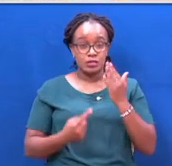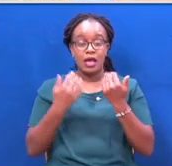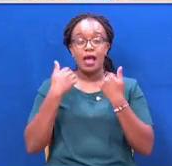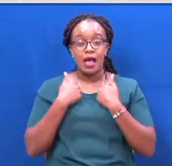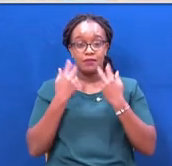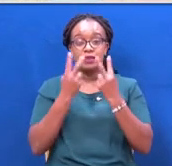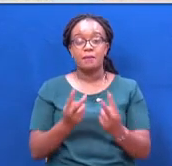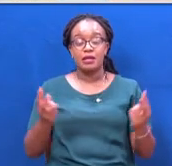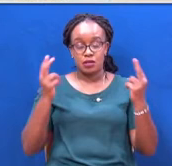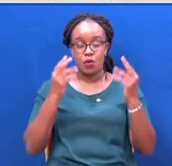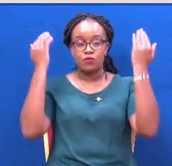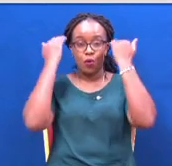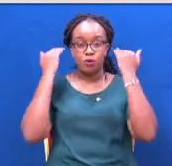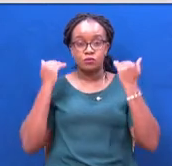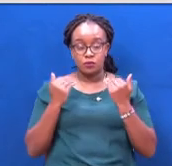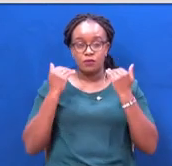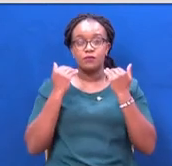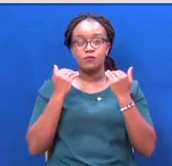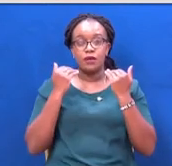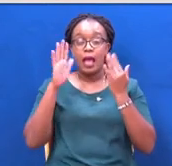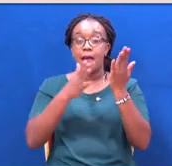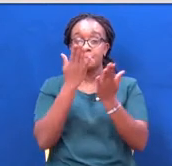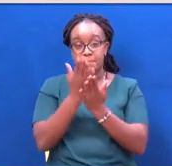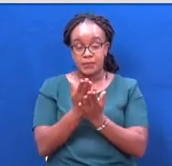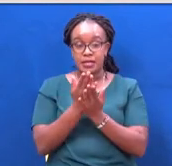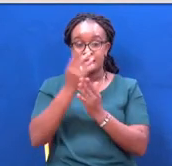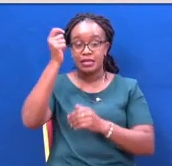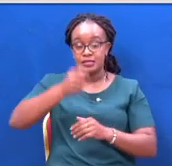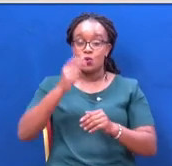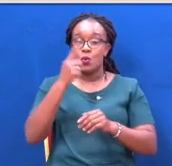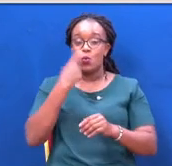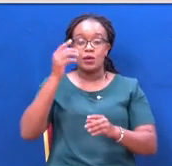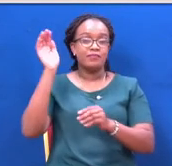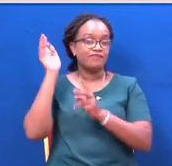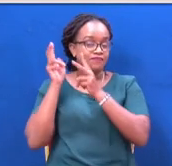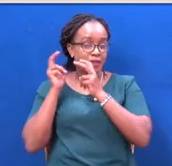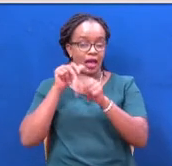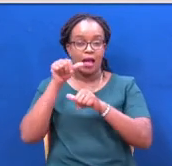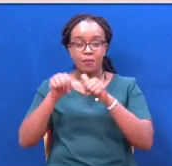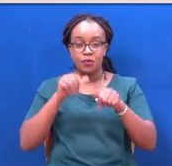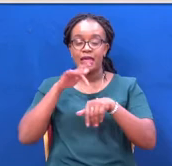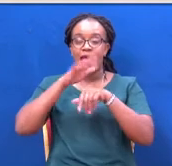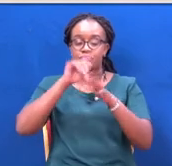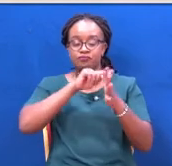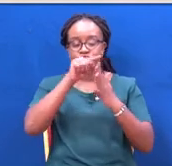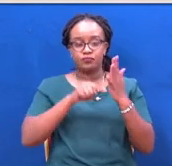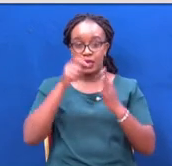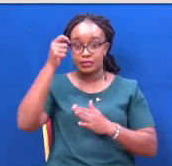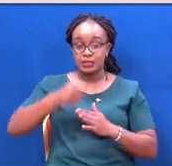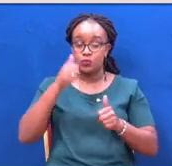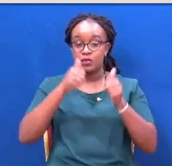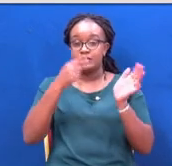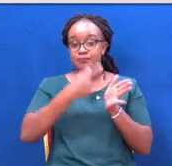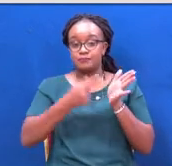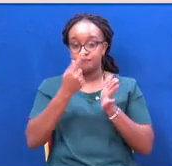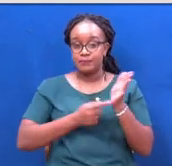of Appeal judges who will hear and determine the appeal against the High Court ruling, which declared the BBI Constitutional